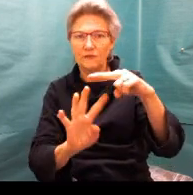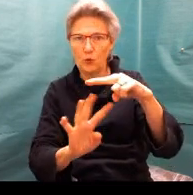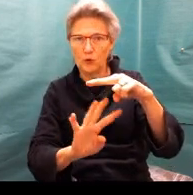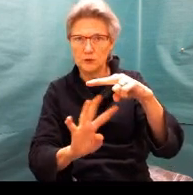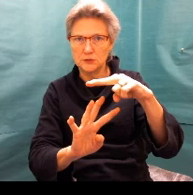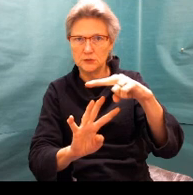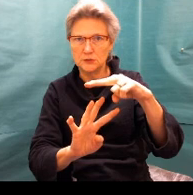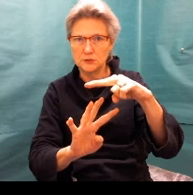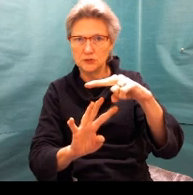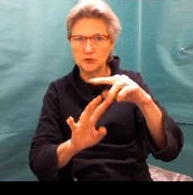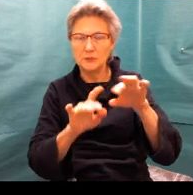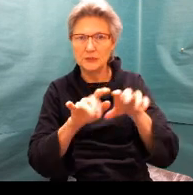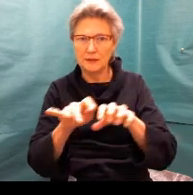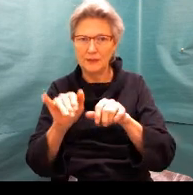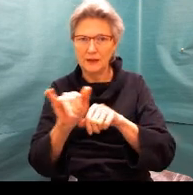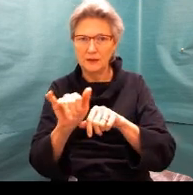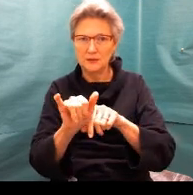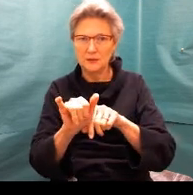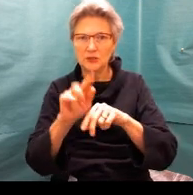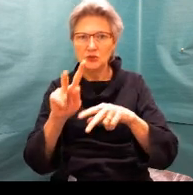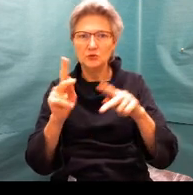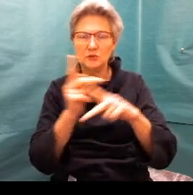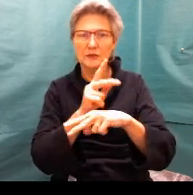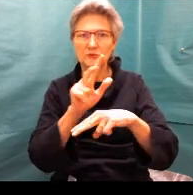So I'm going to type that out as well.